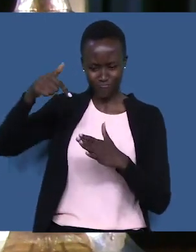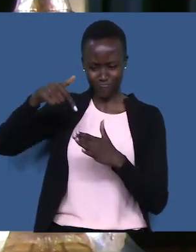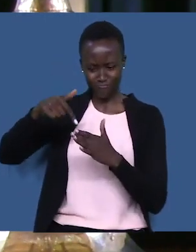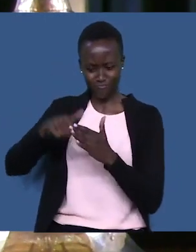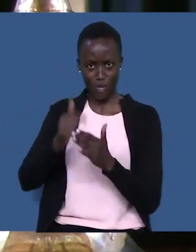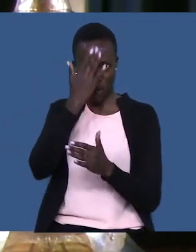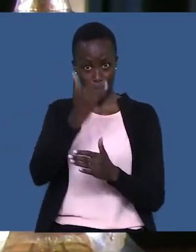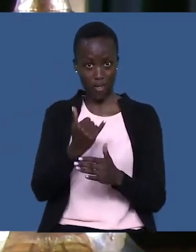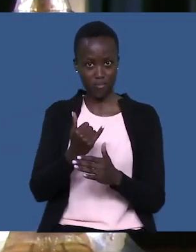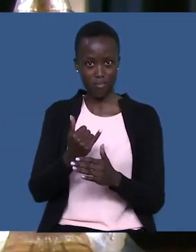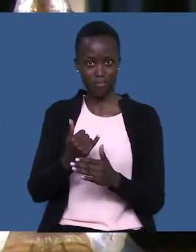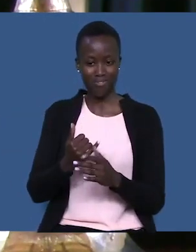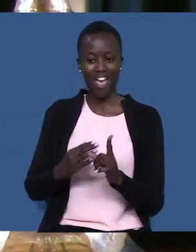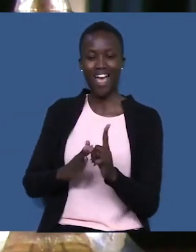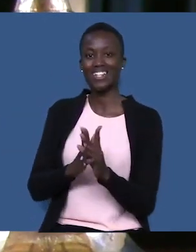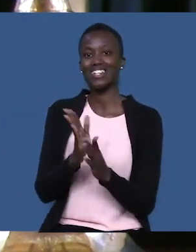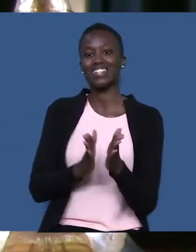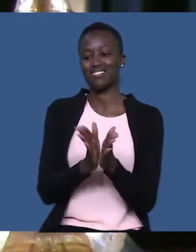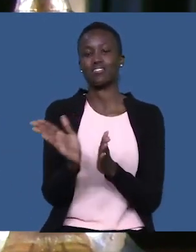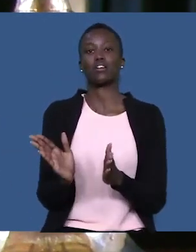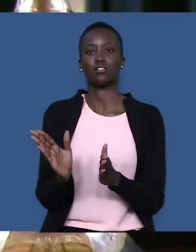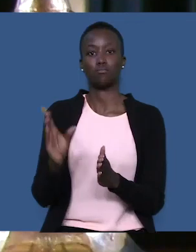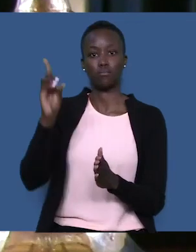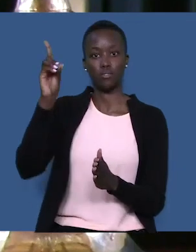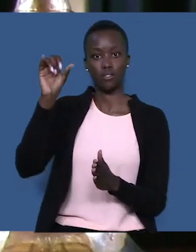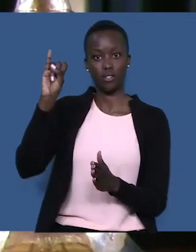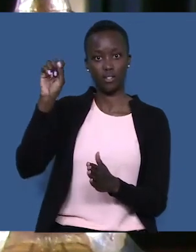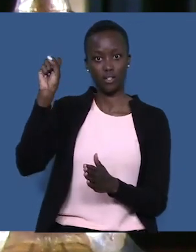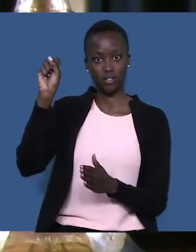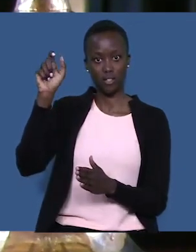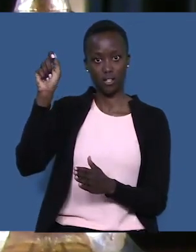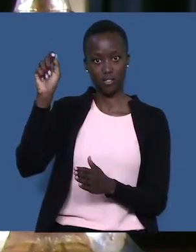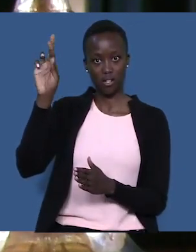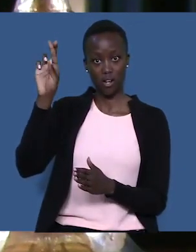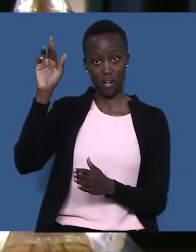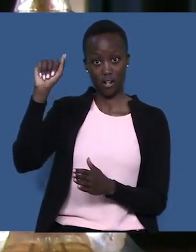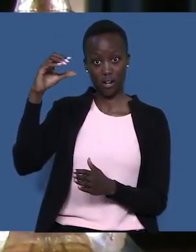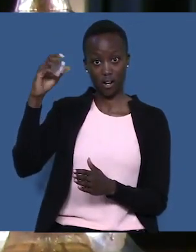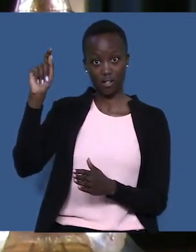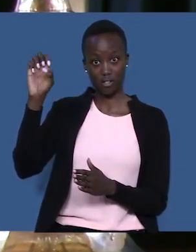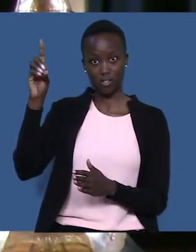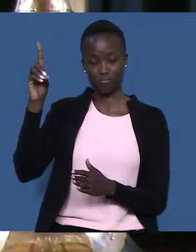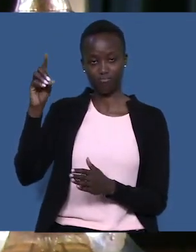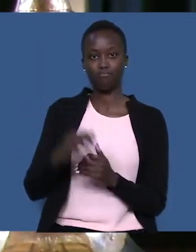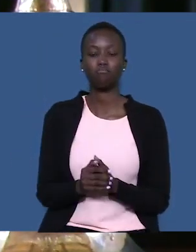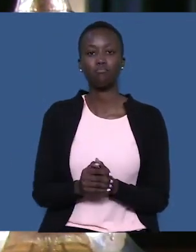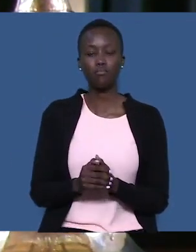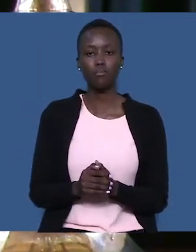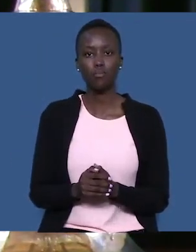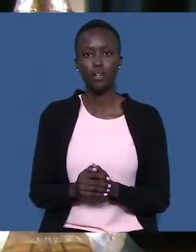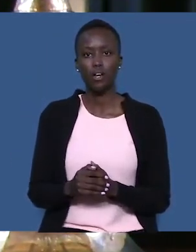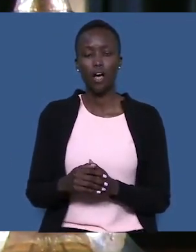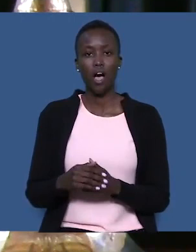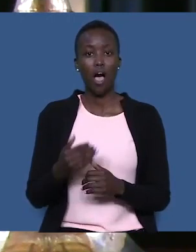got distracted by the storms. And I have learned in life, and I'll share this with you